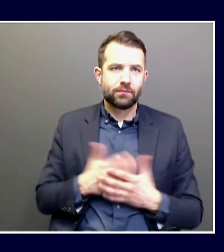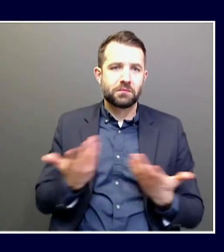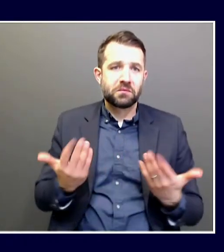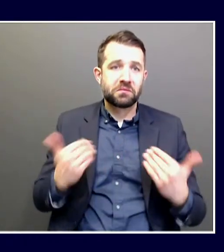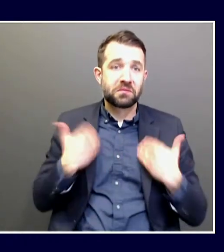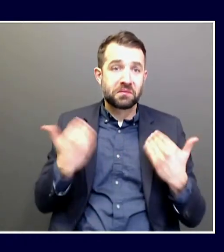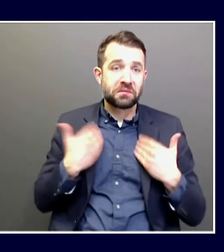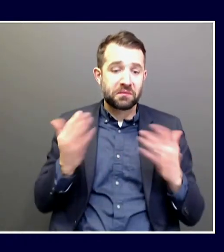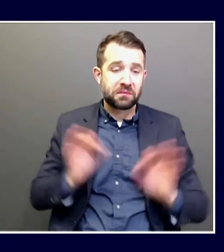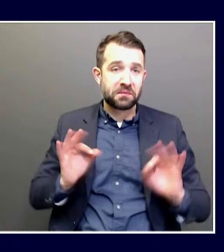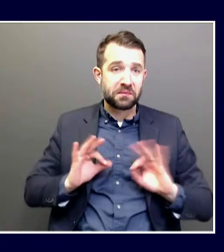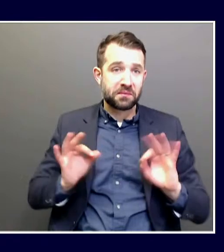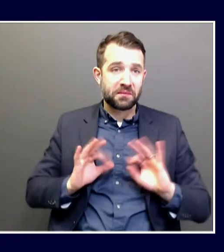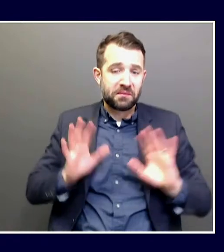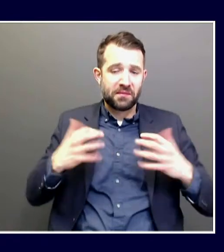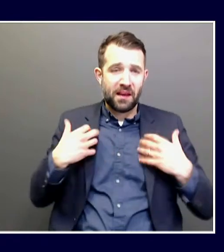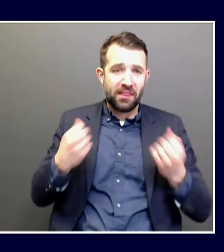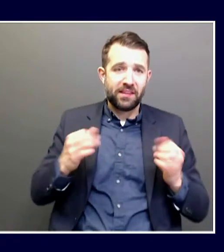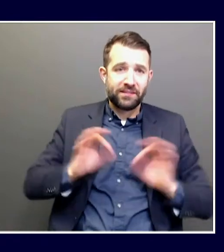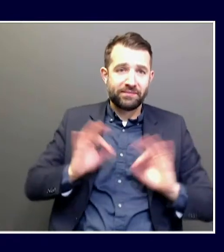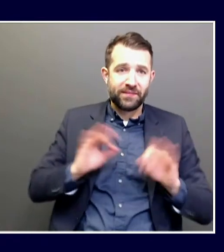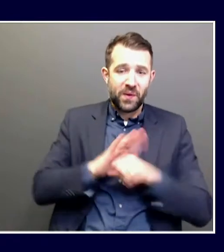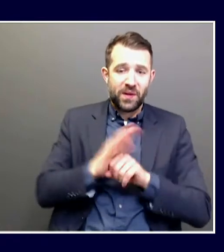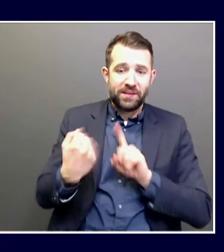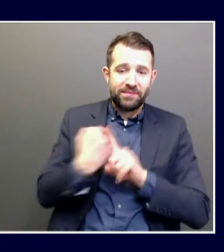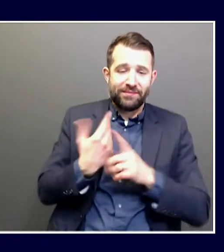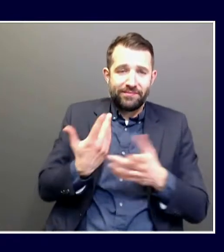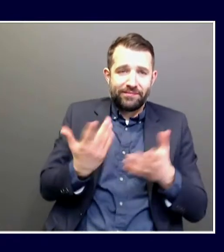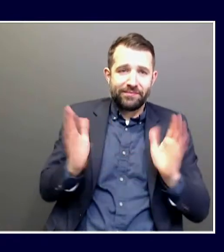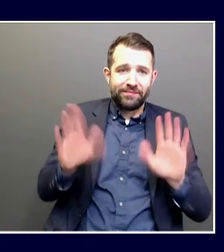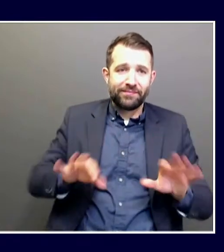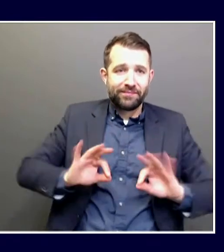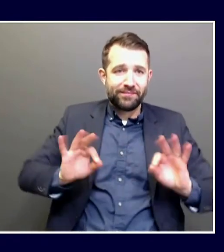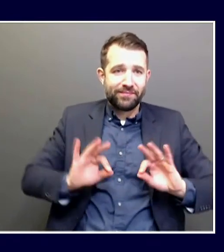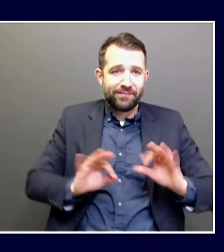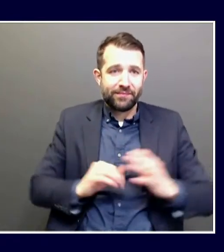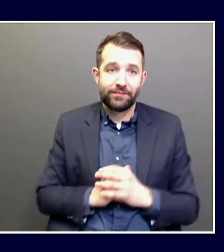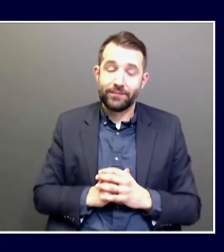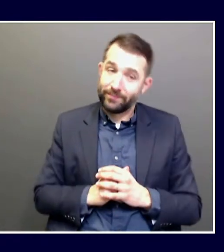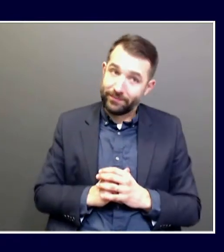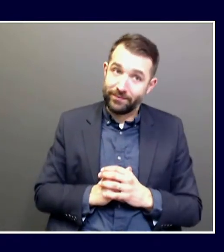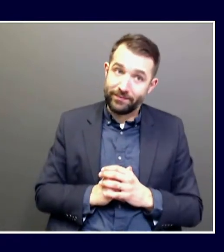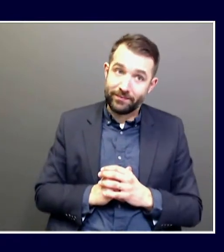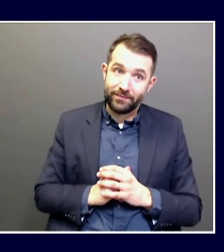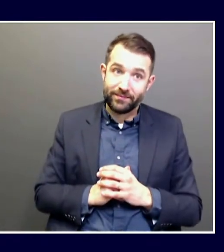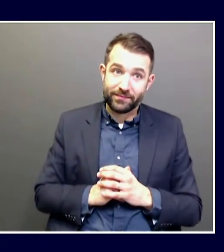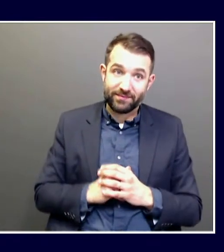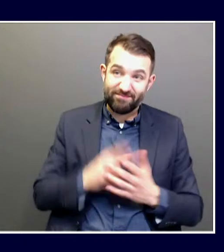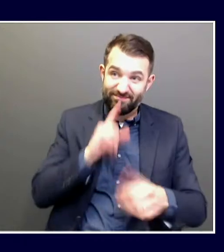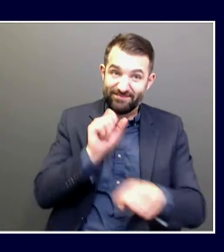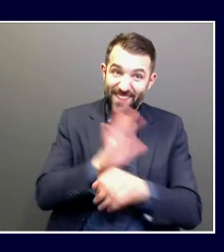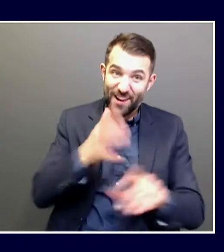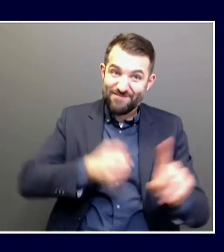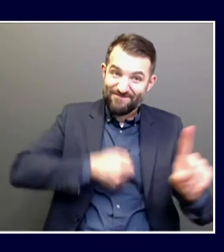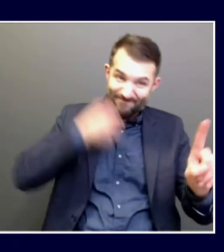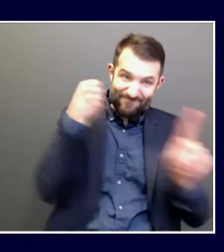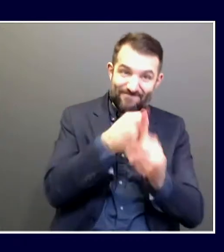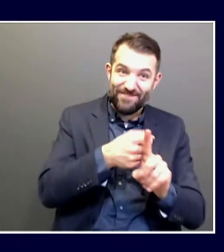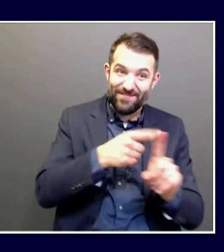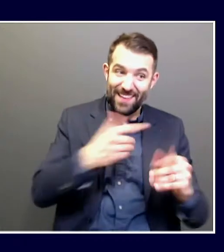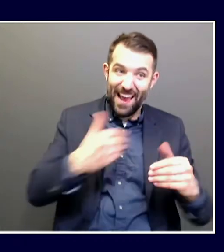generally healthy. COVID can't bother me. It can't get to me. It can't land me in the hospital. And it can't lead to me losing my